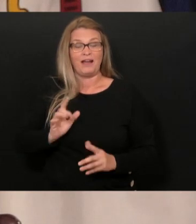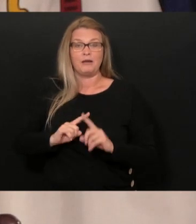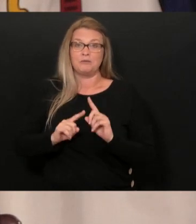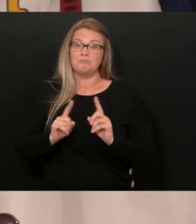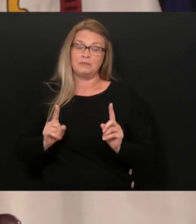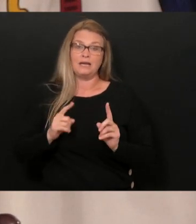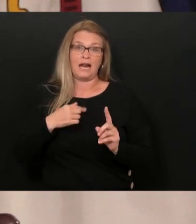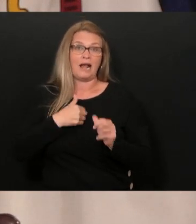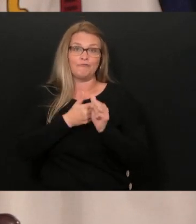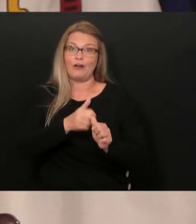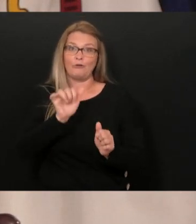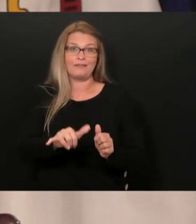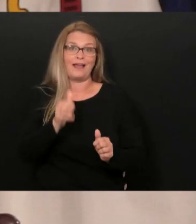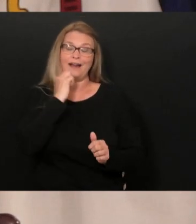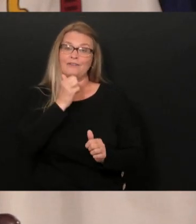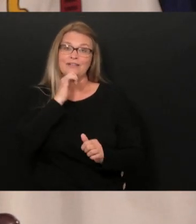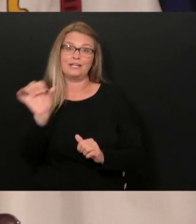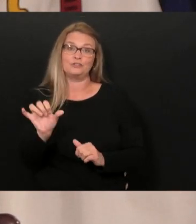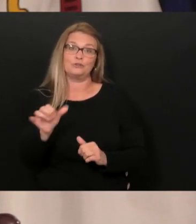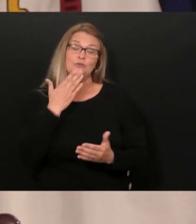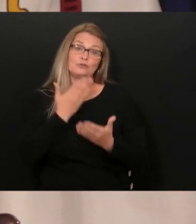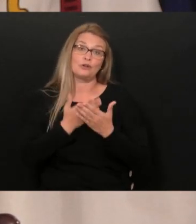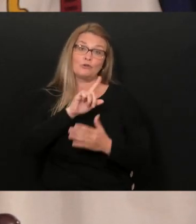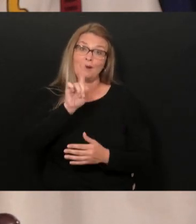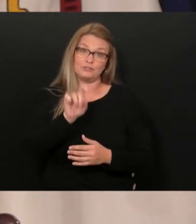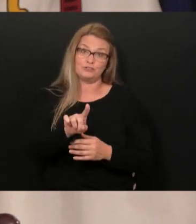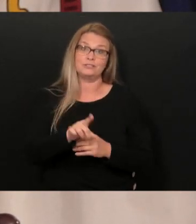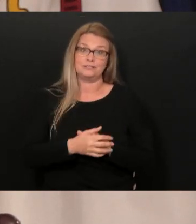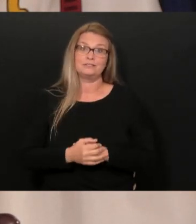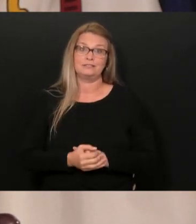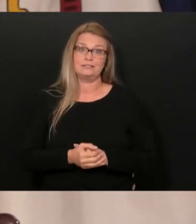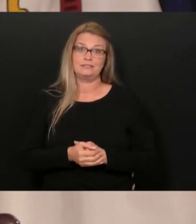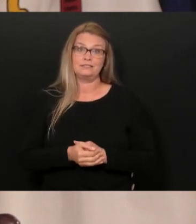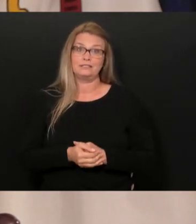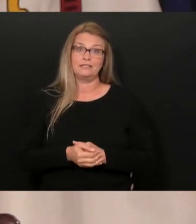we're on top of that. I mean that's a very good question, and